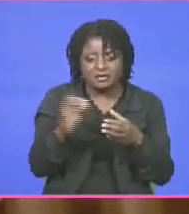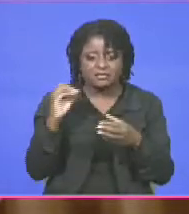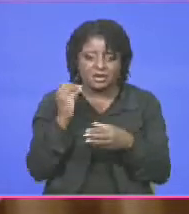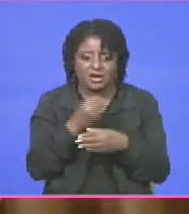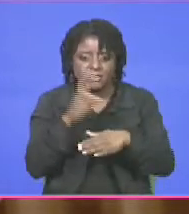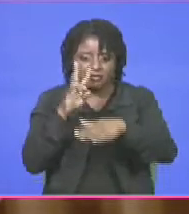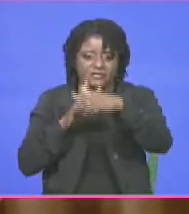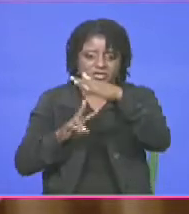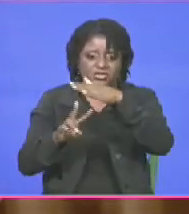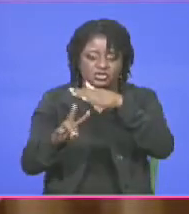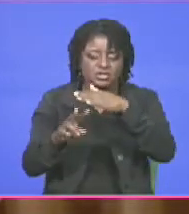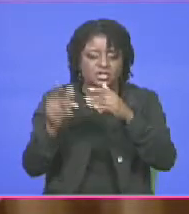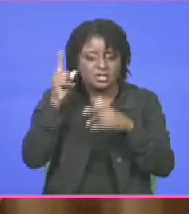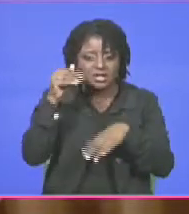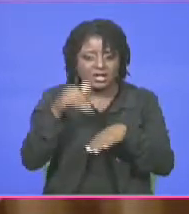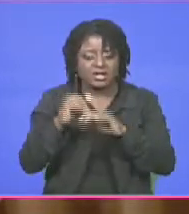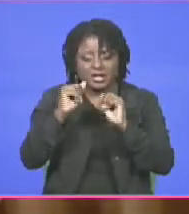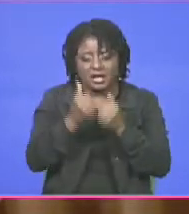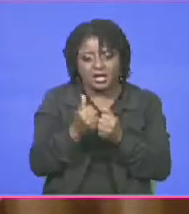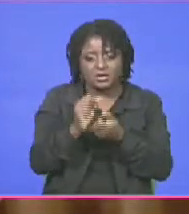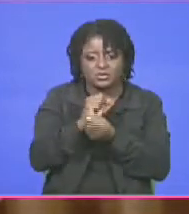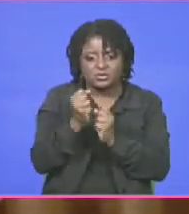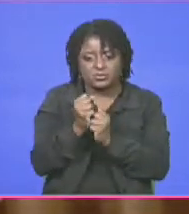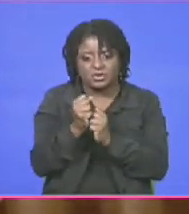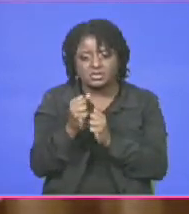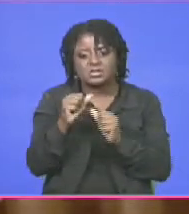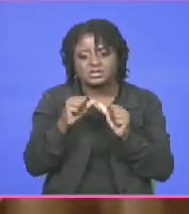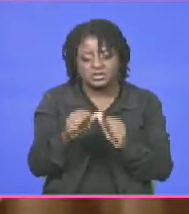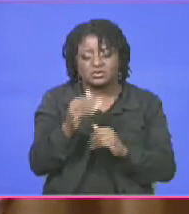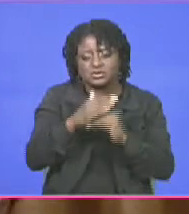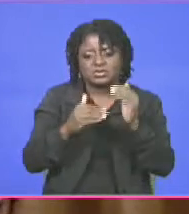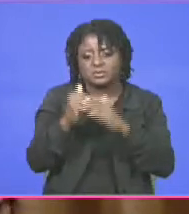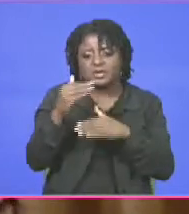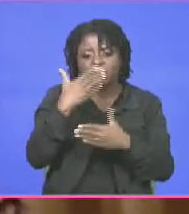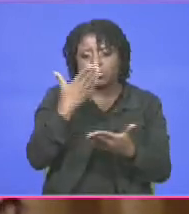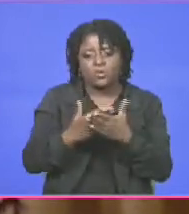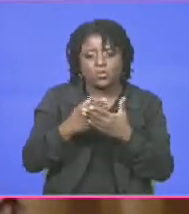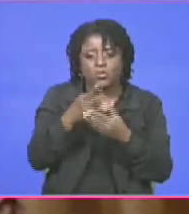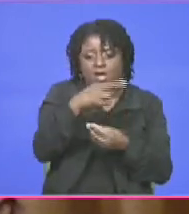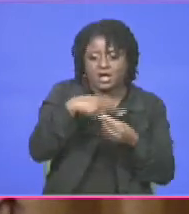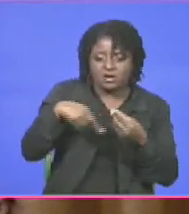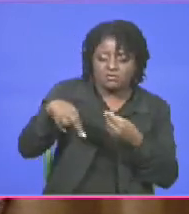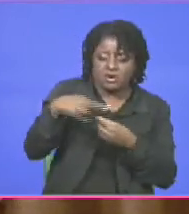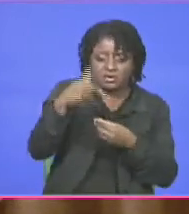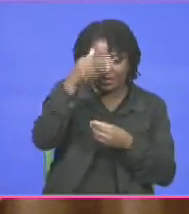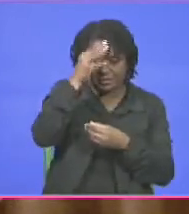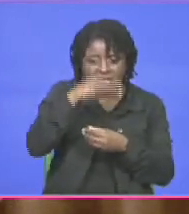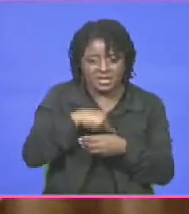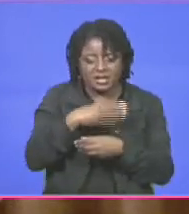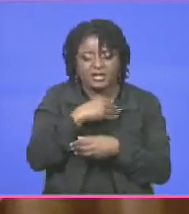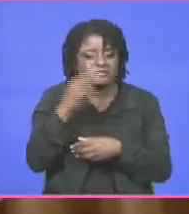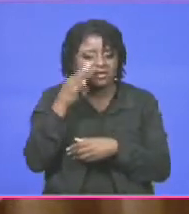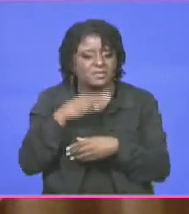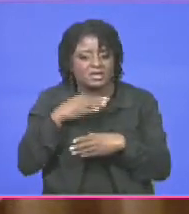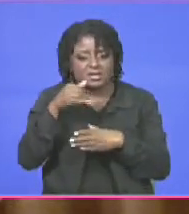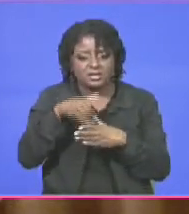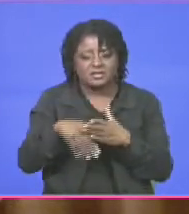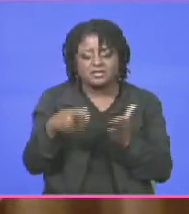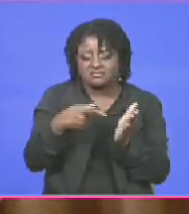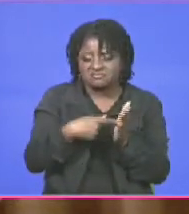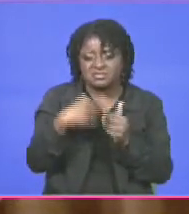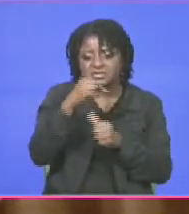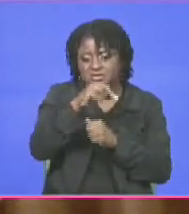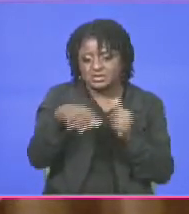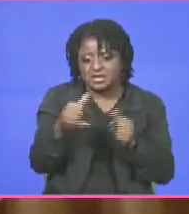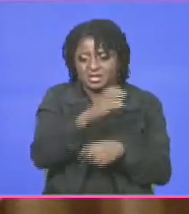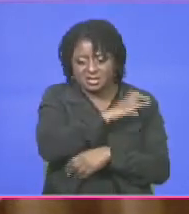to look at how sports continues to build a well-rounded male and female in this society. The characteristics